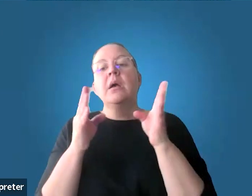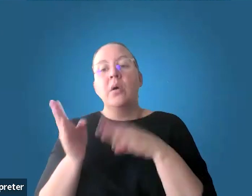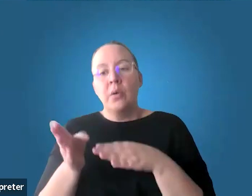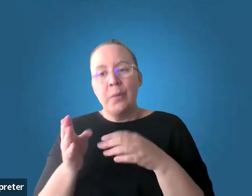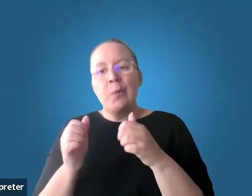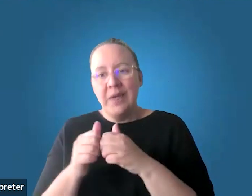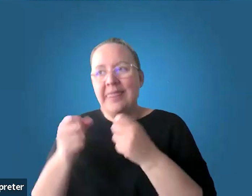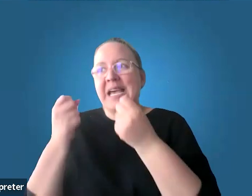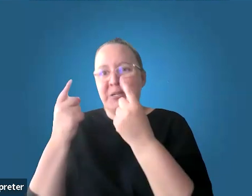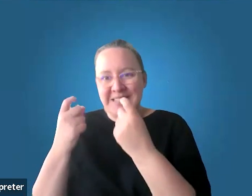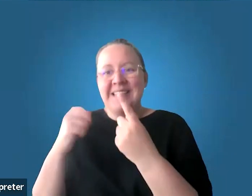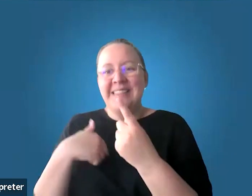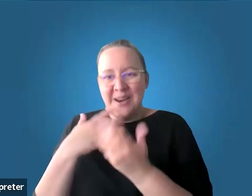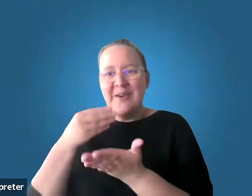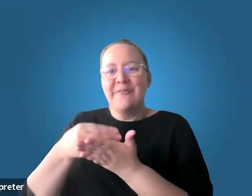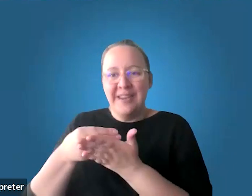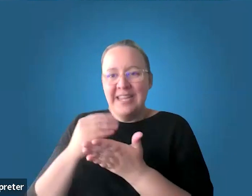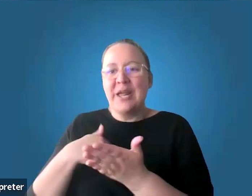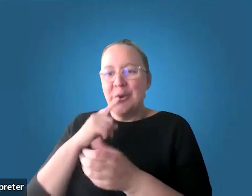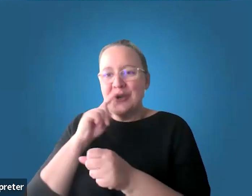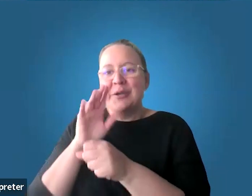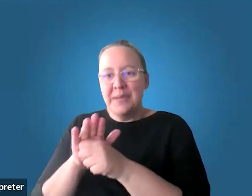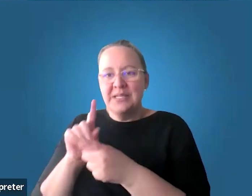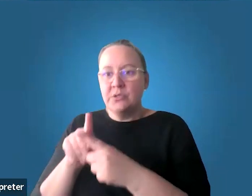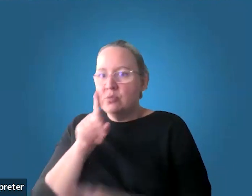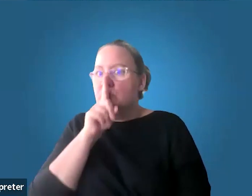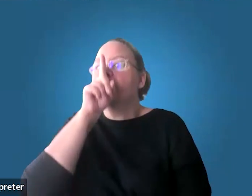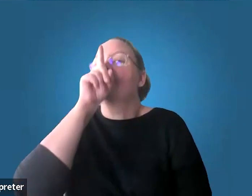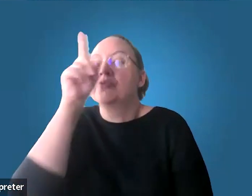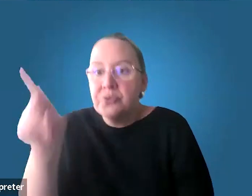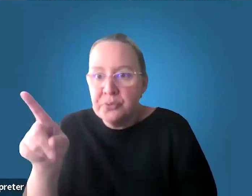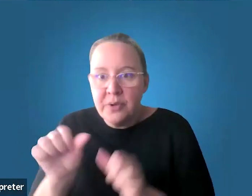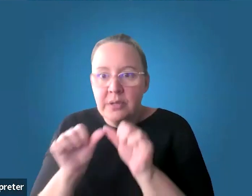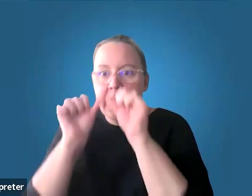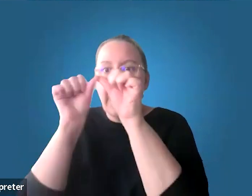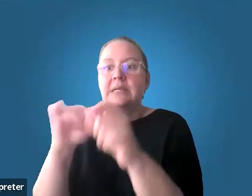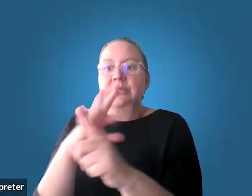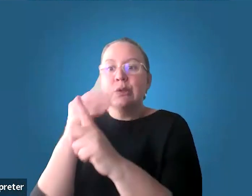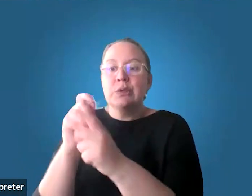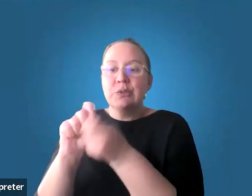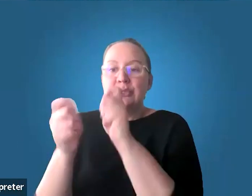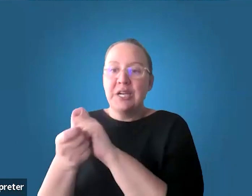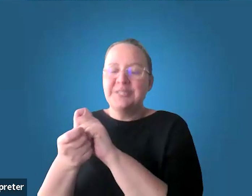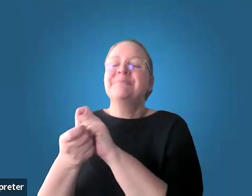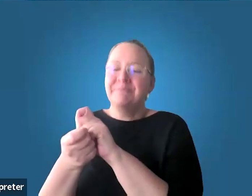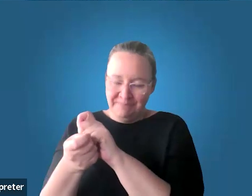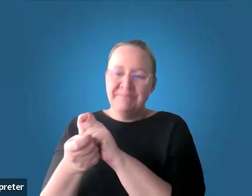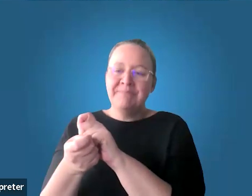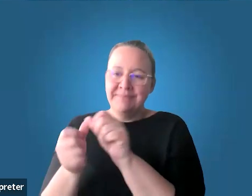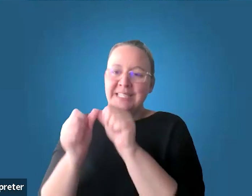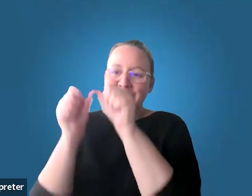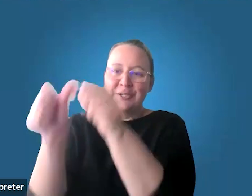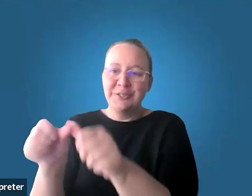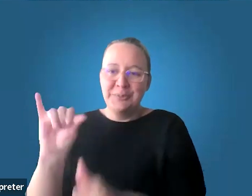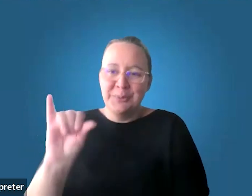the understanding that our funding and our commitment to true lasting cultural change has to be